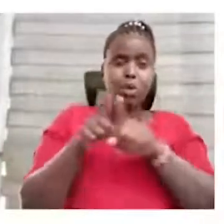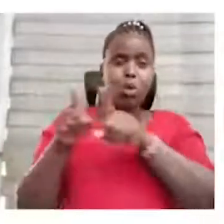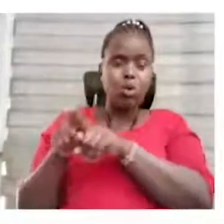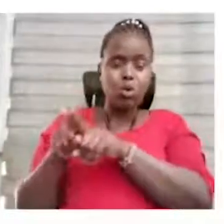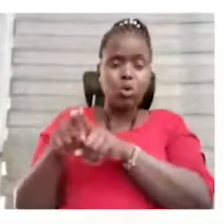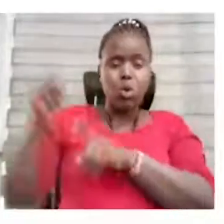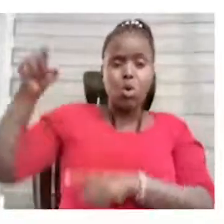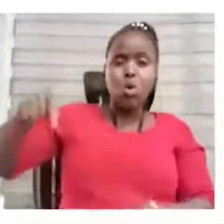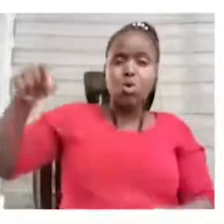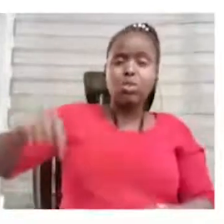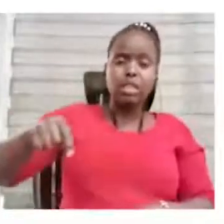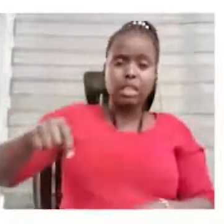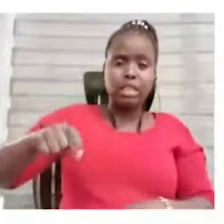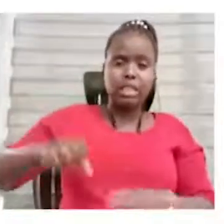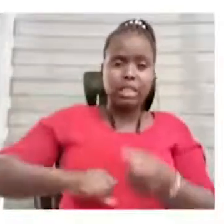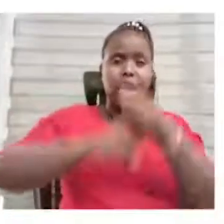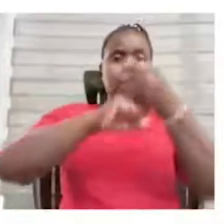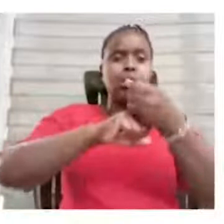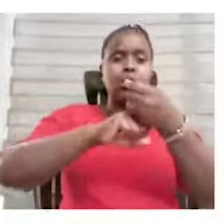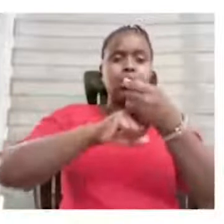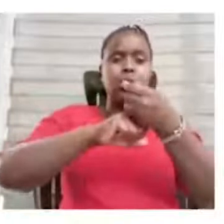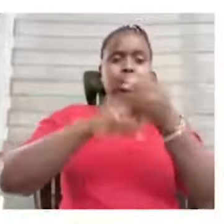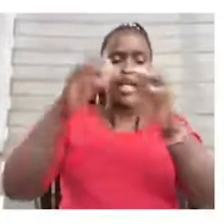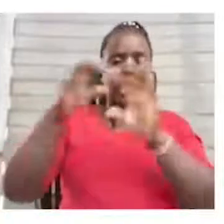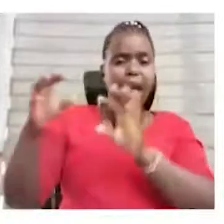or an organizational culture as well.